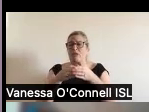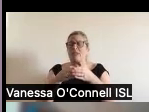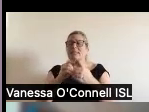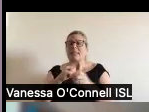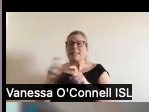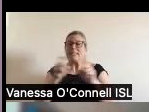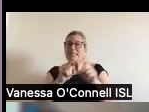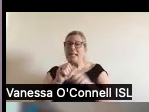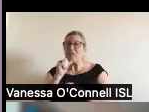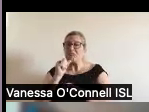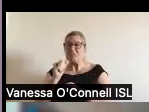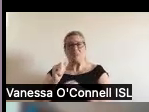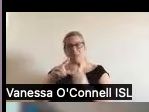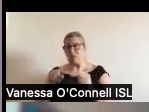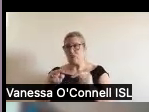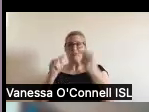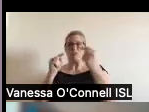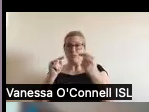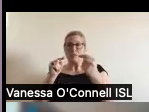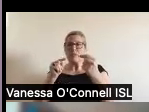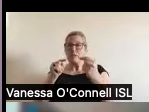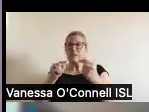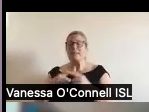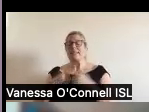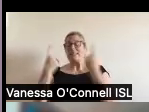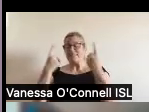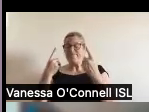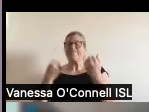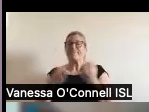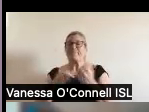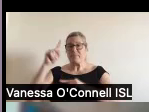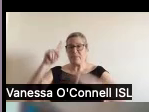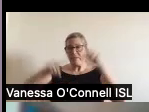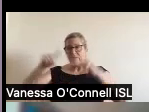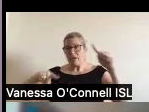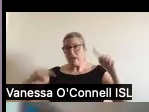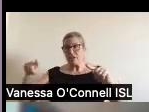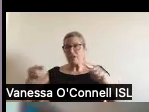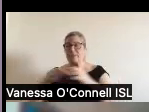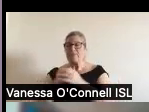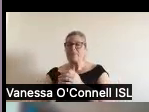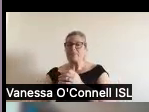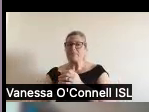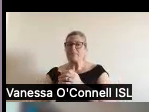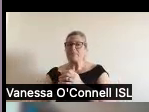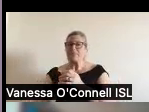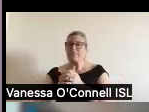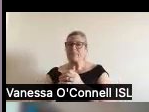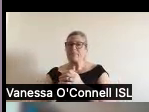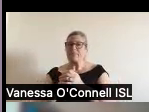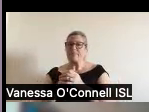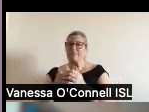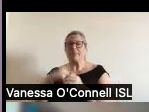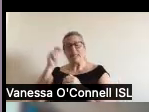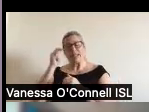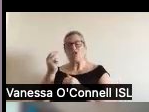do to tackle vertical and horizontal segregation. So I think one quite recent